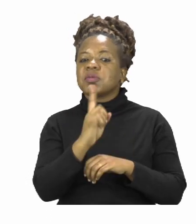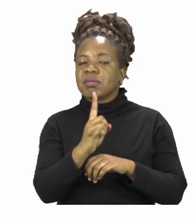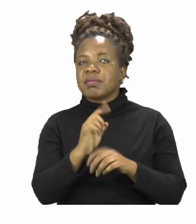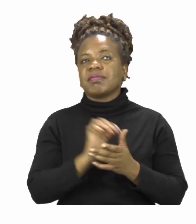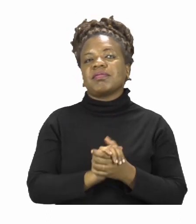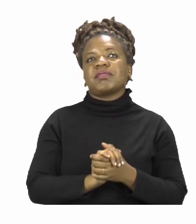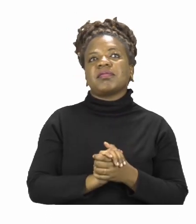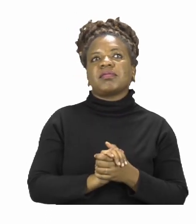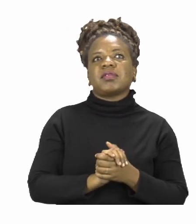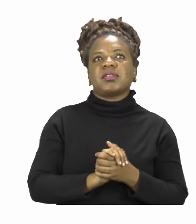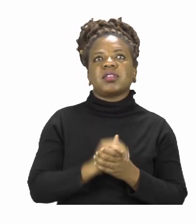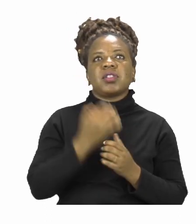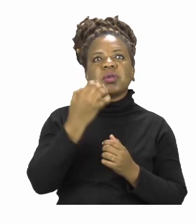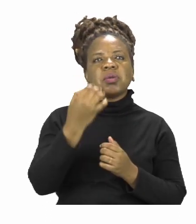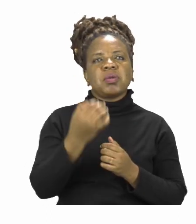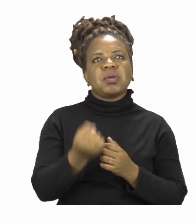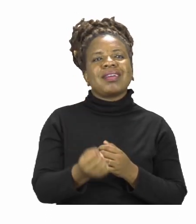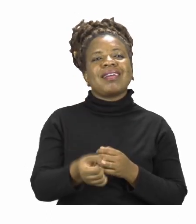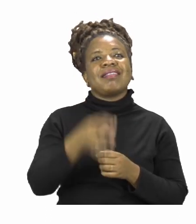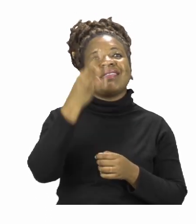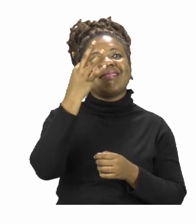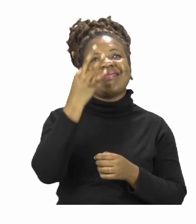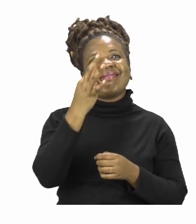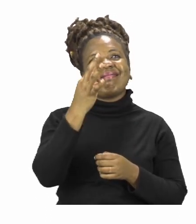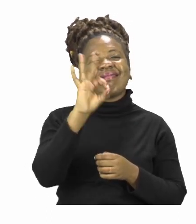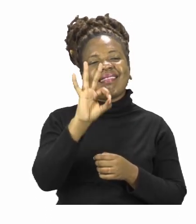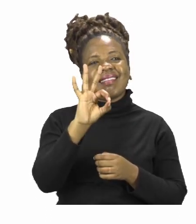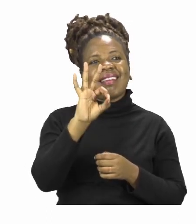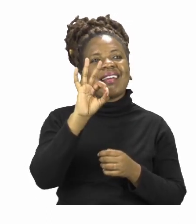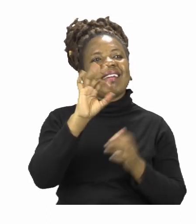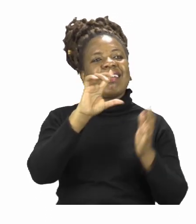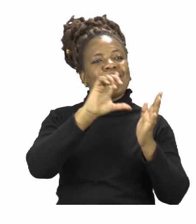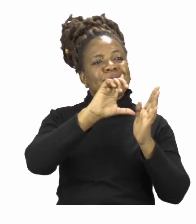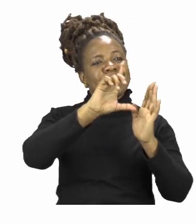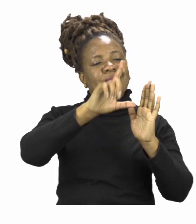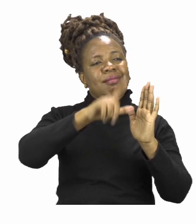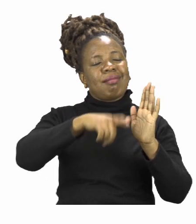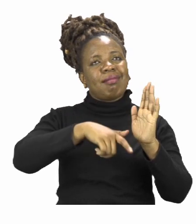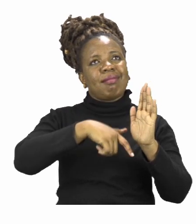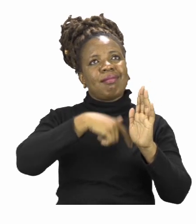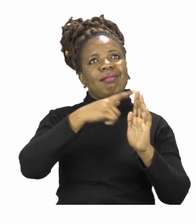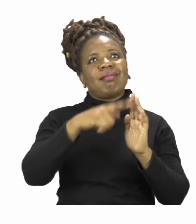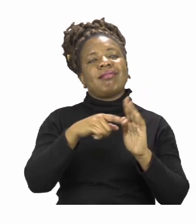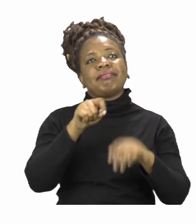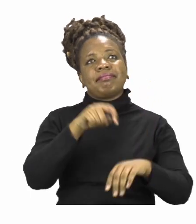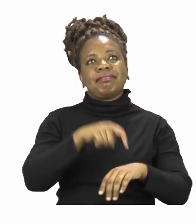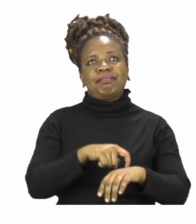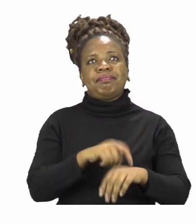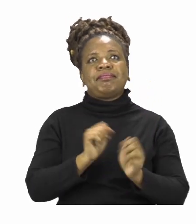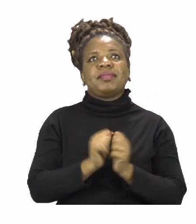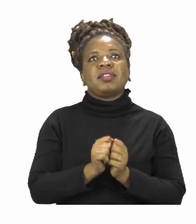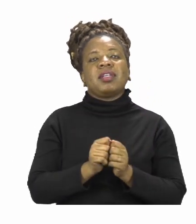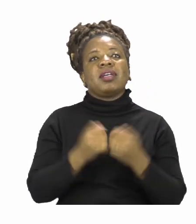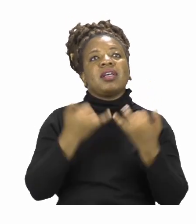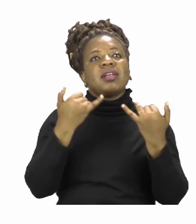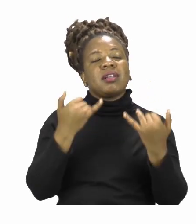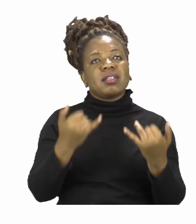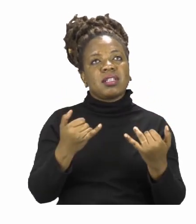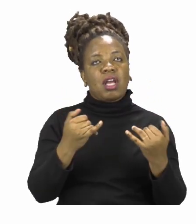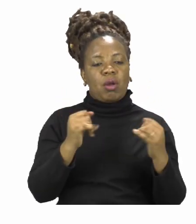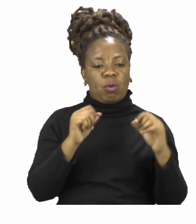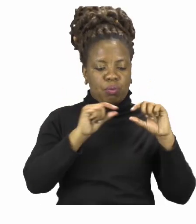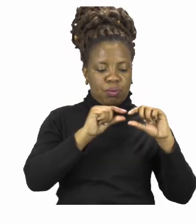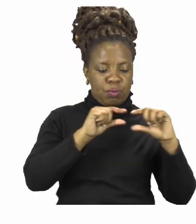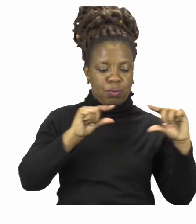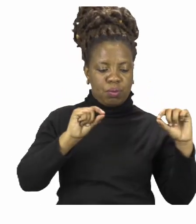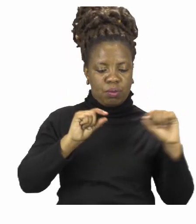have 9 clocks that all have different times. So it is our job to write the time in the boxes below.